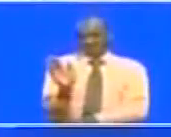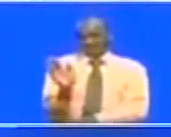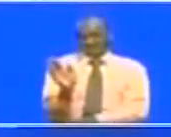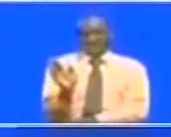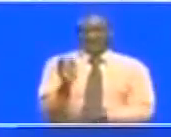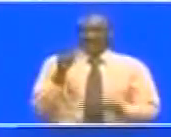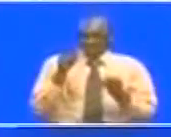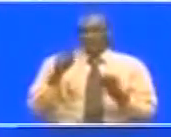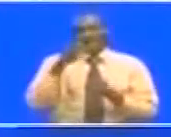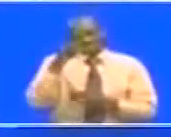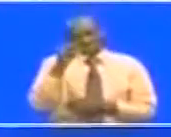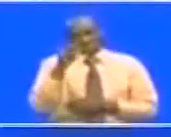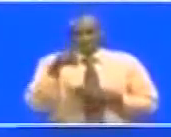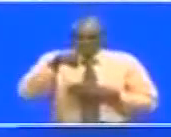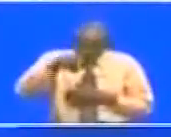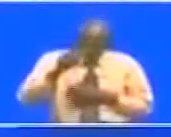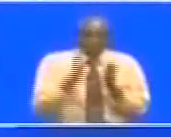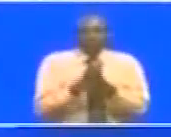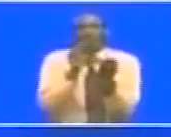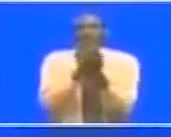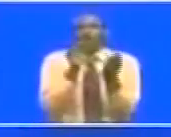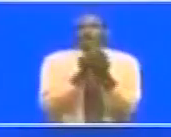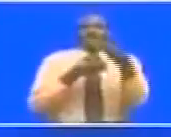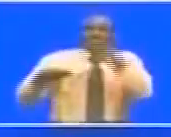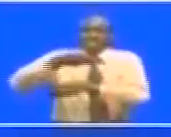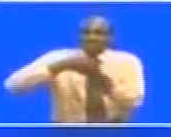Salaam Stock Exchange is also located in this part of the CBD.